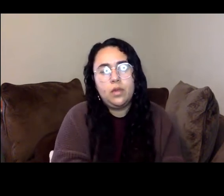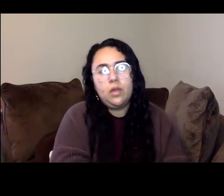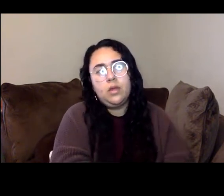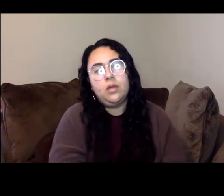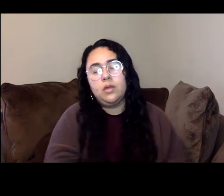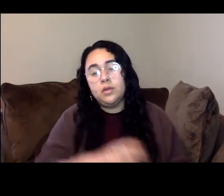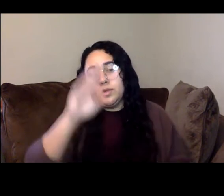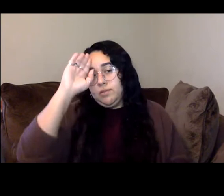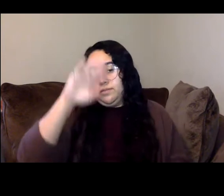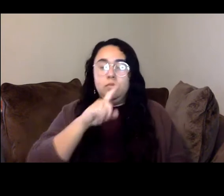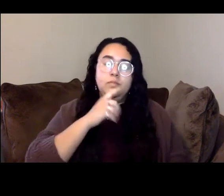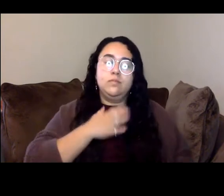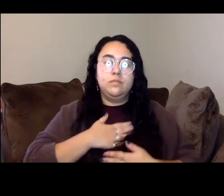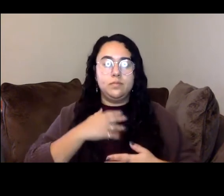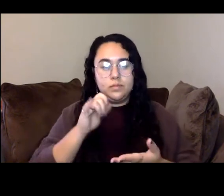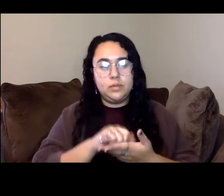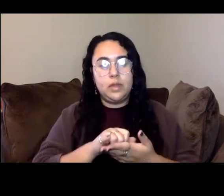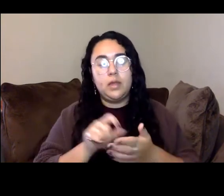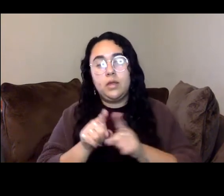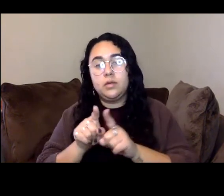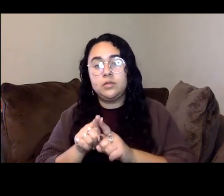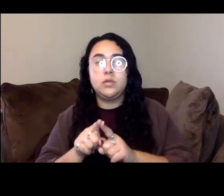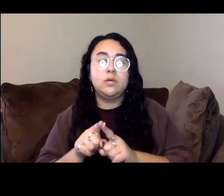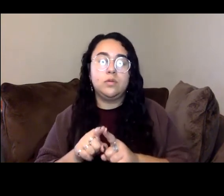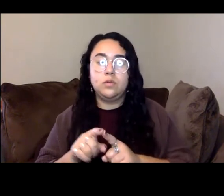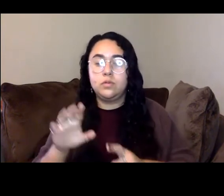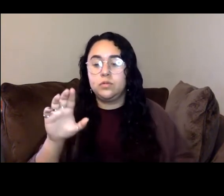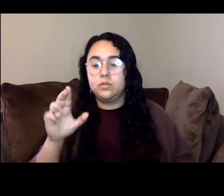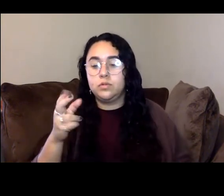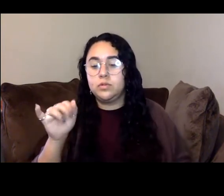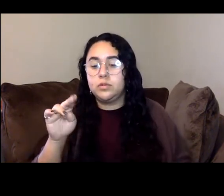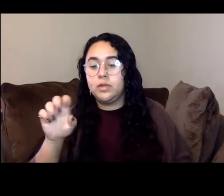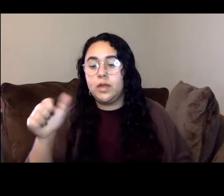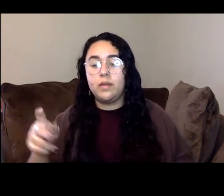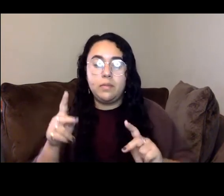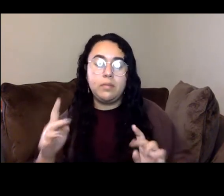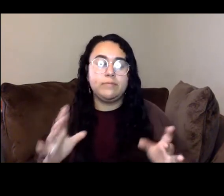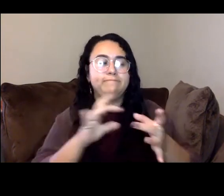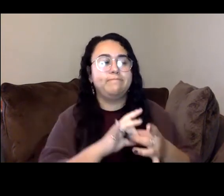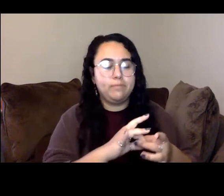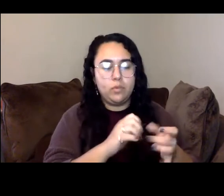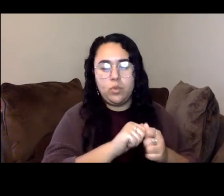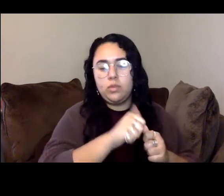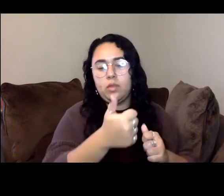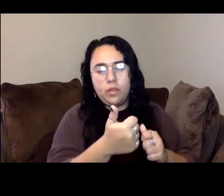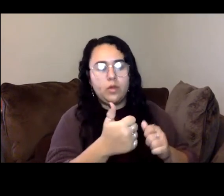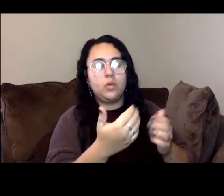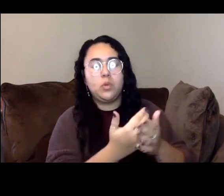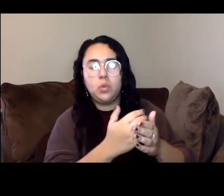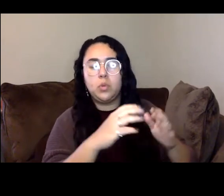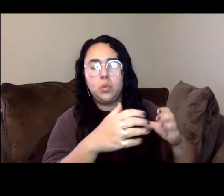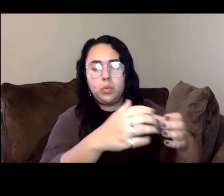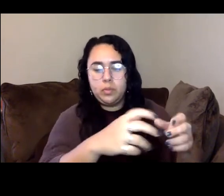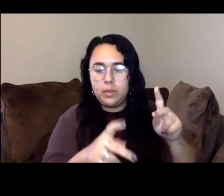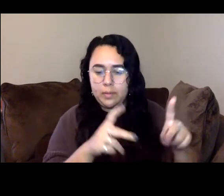appreciated, including connecting Christine and others at SJP with some other folks. So I think the opportunity for